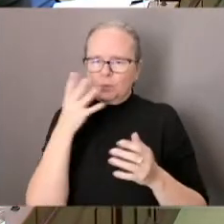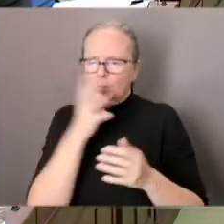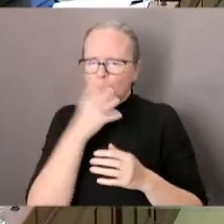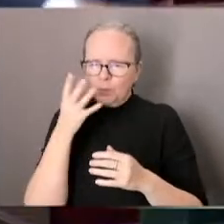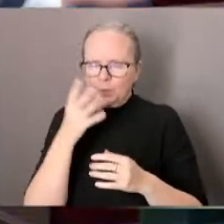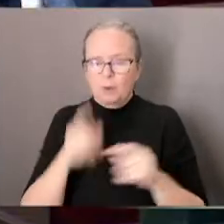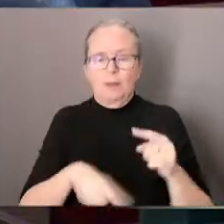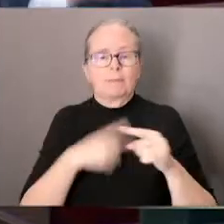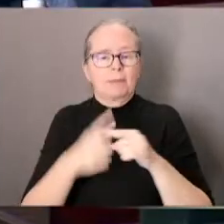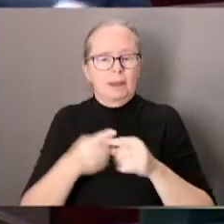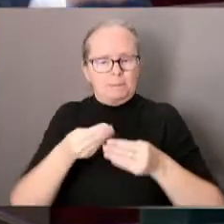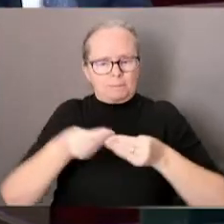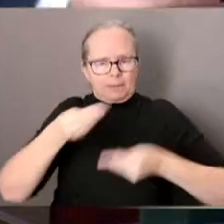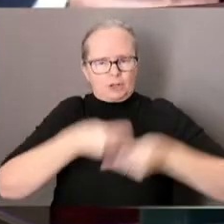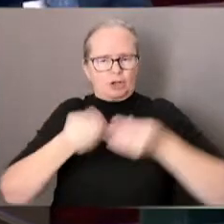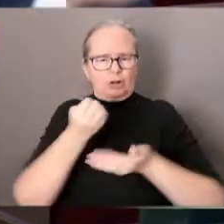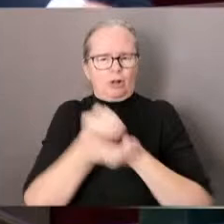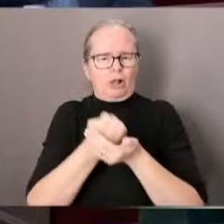Center is next